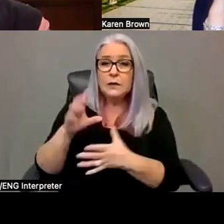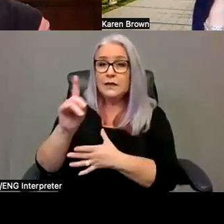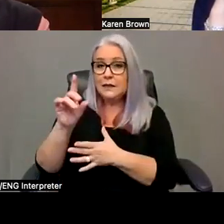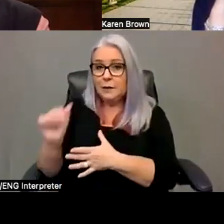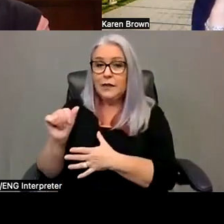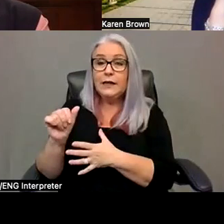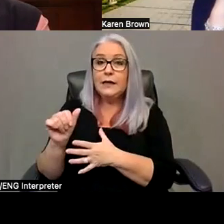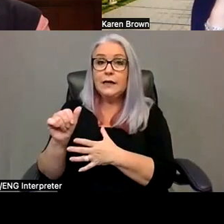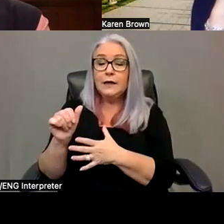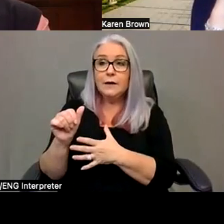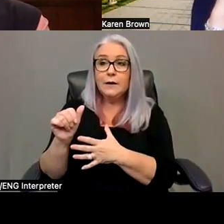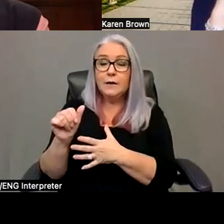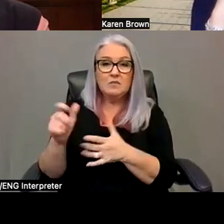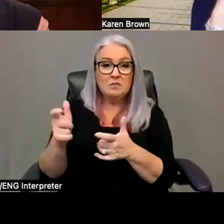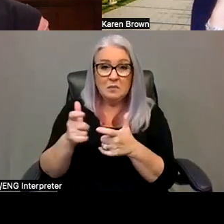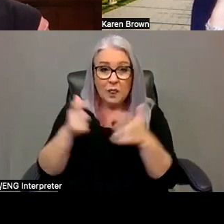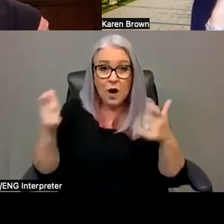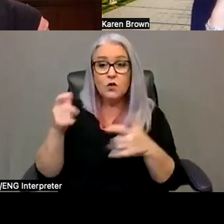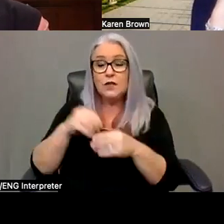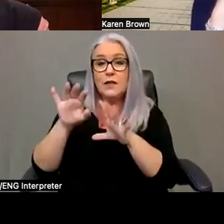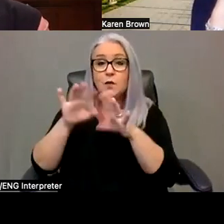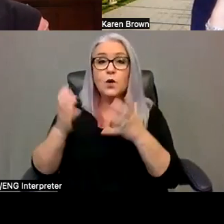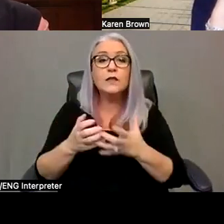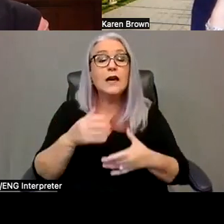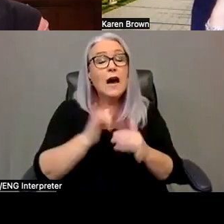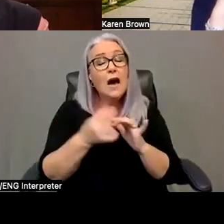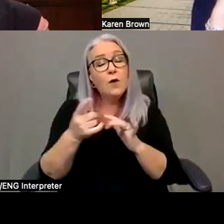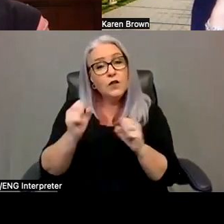you do to advocate making municipal